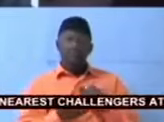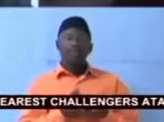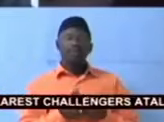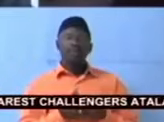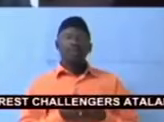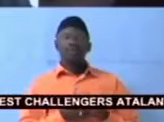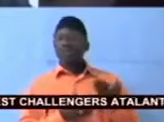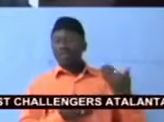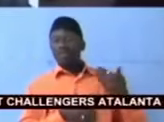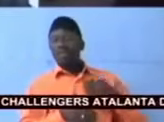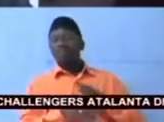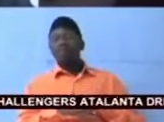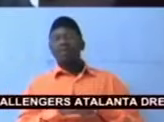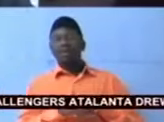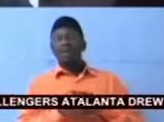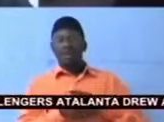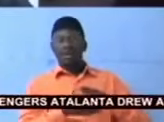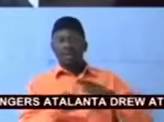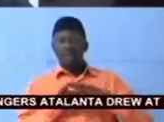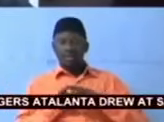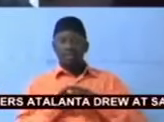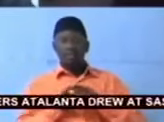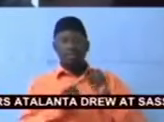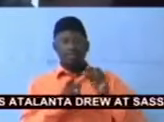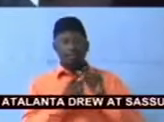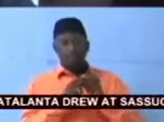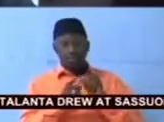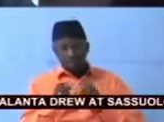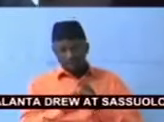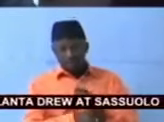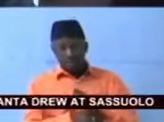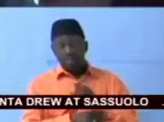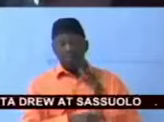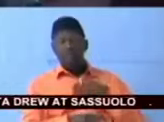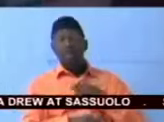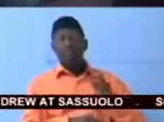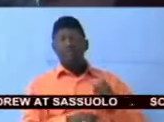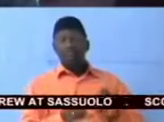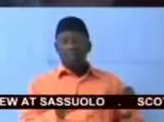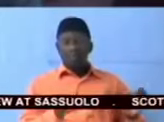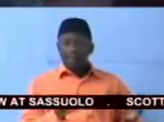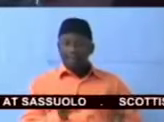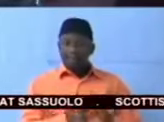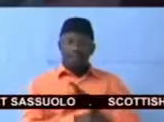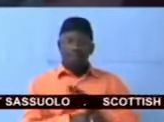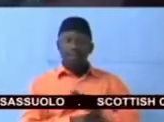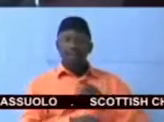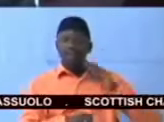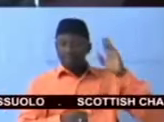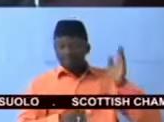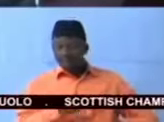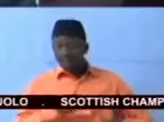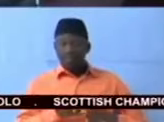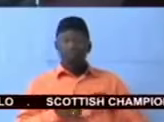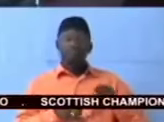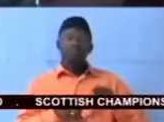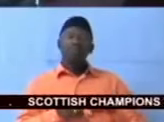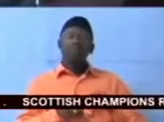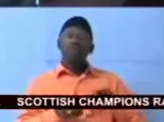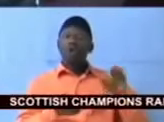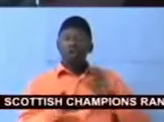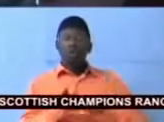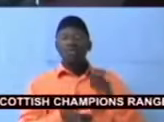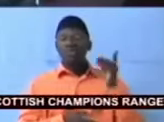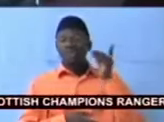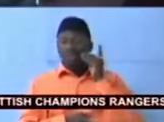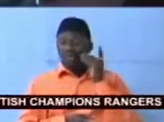received a direction that I have to pass a sentencing on the same day ci la wax ne ma ci la am ne am jot